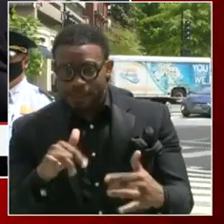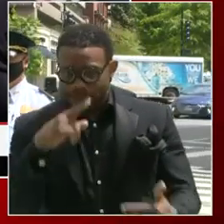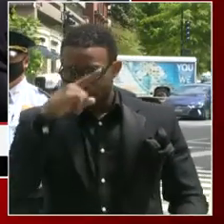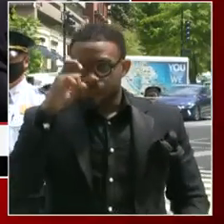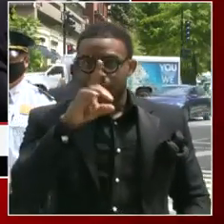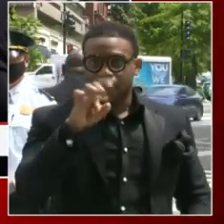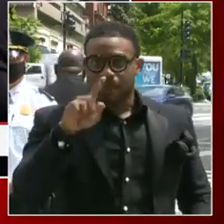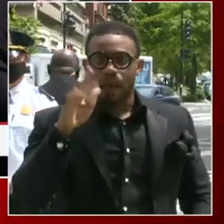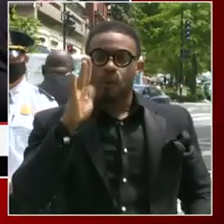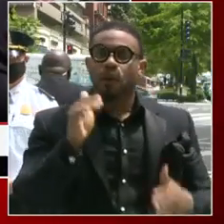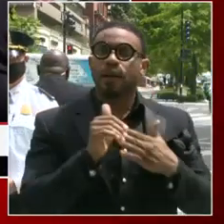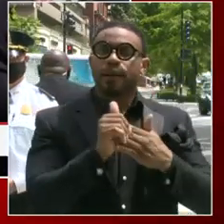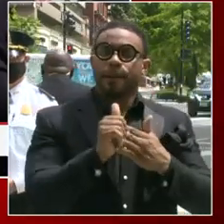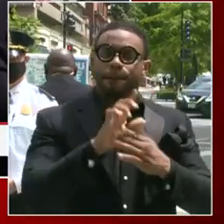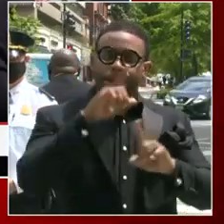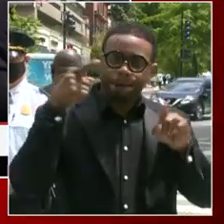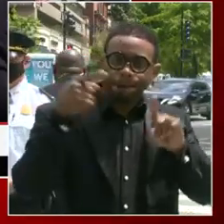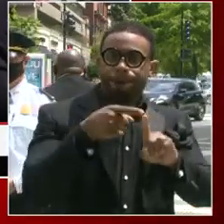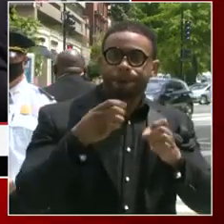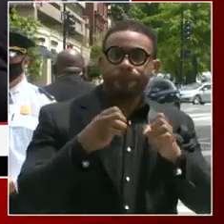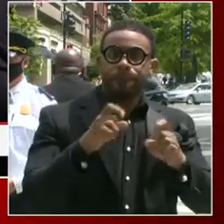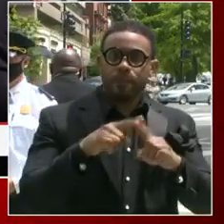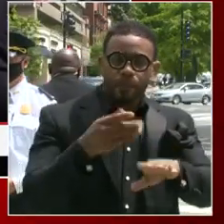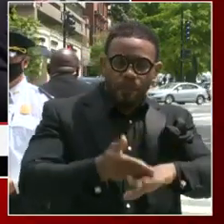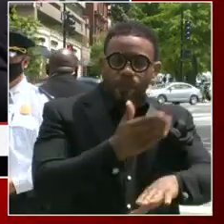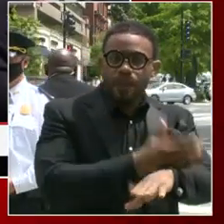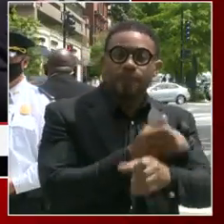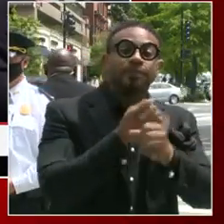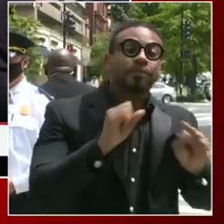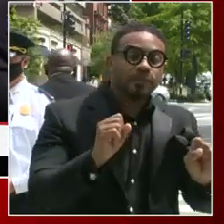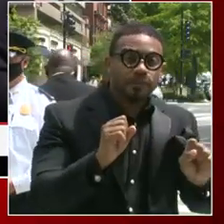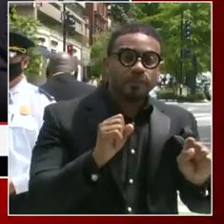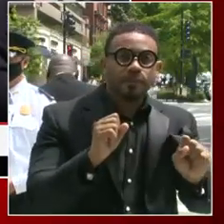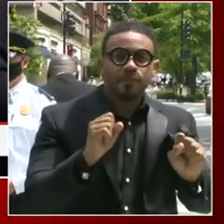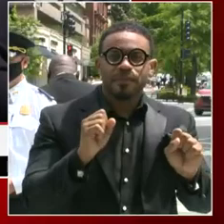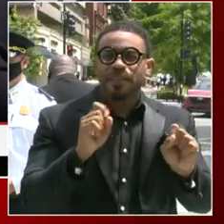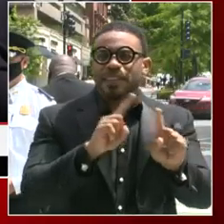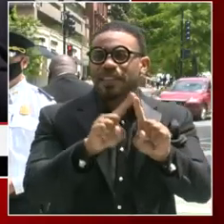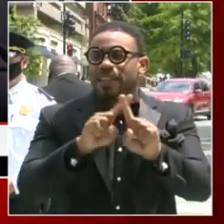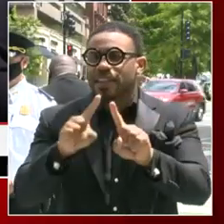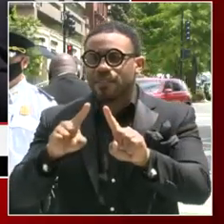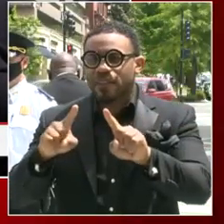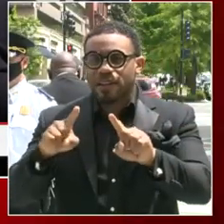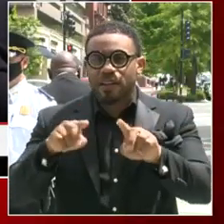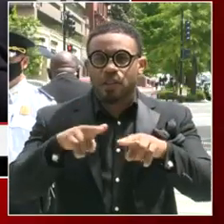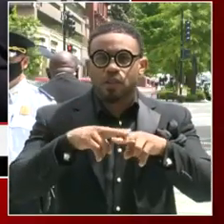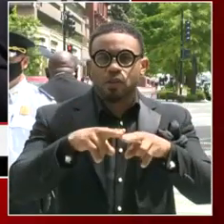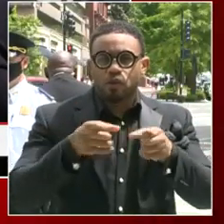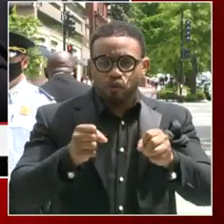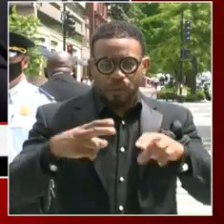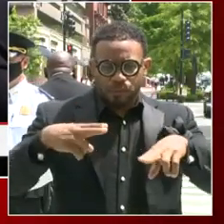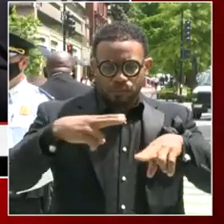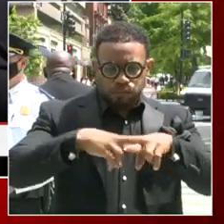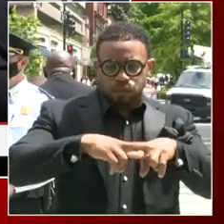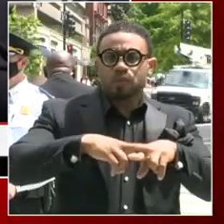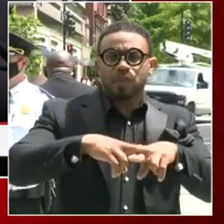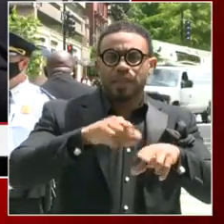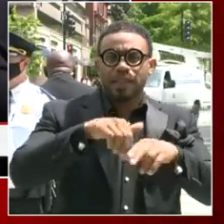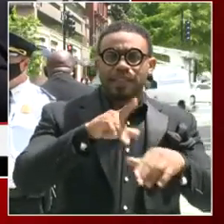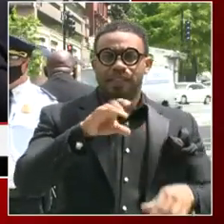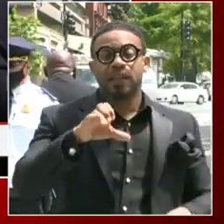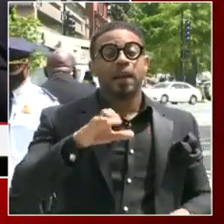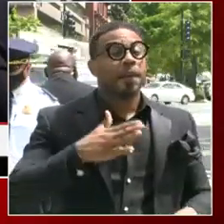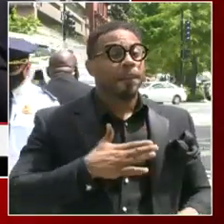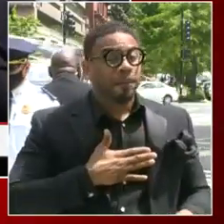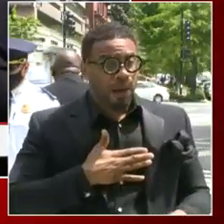summer, DDOT will leave a targeted effort to improve safety at dozens of intersections across the district. And